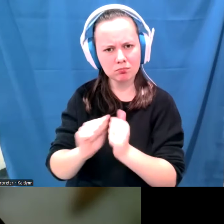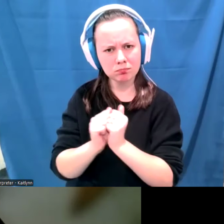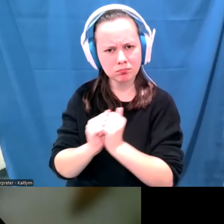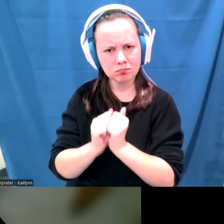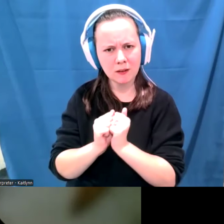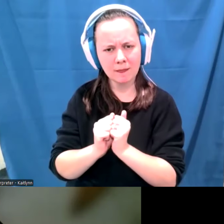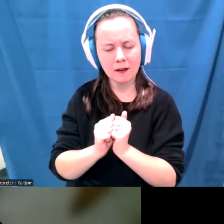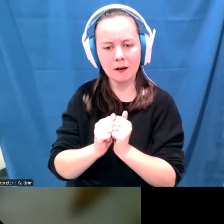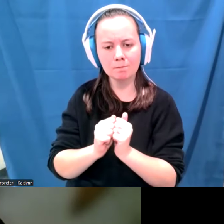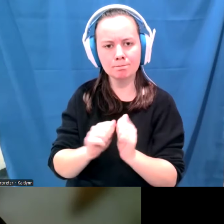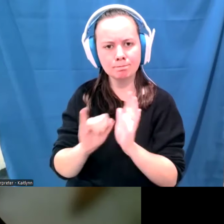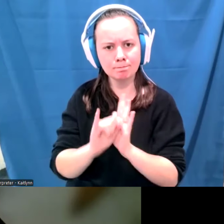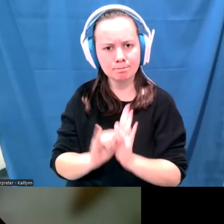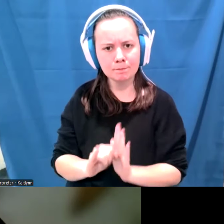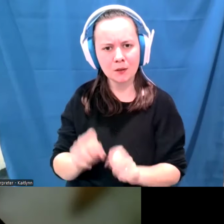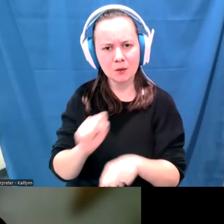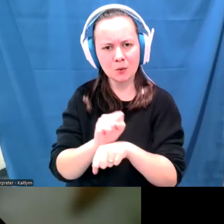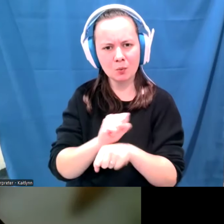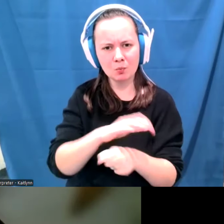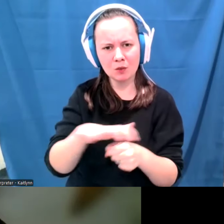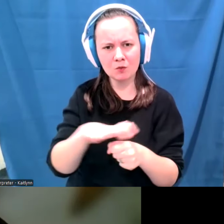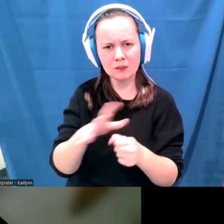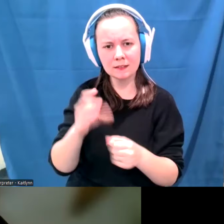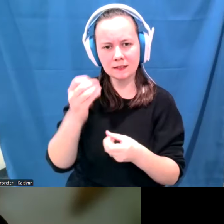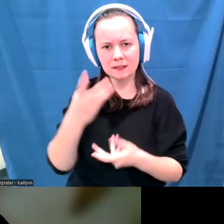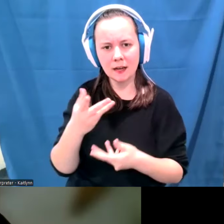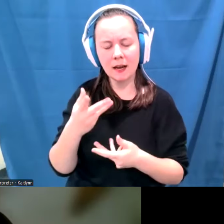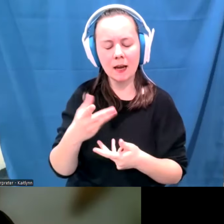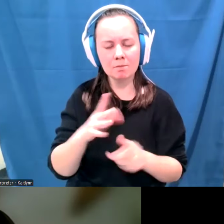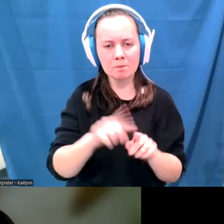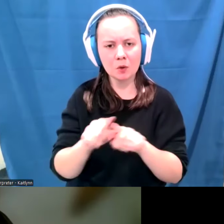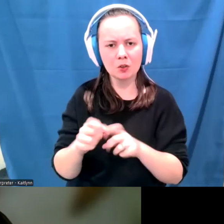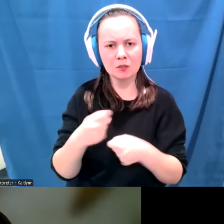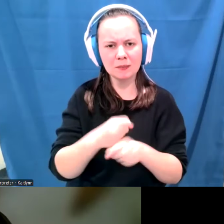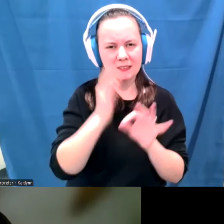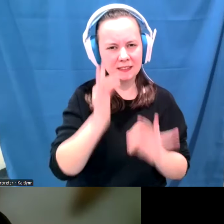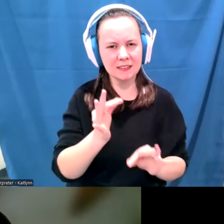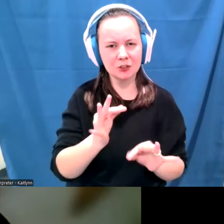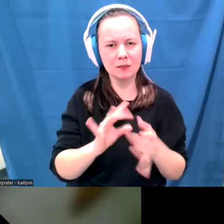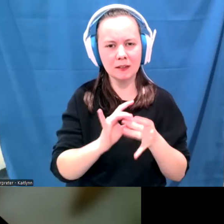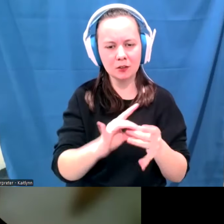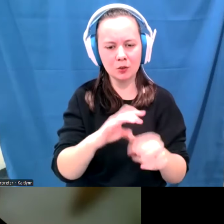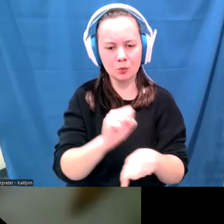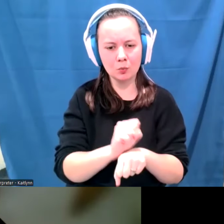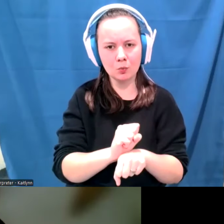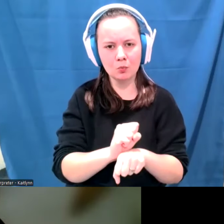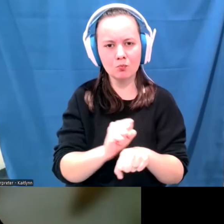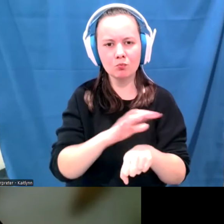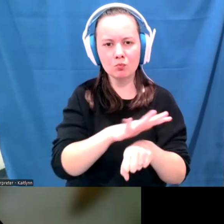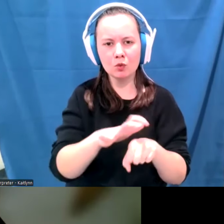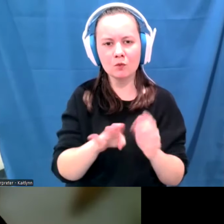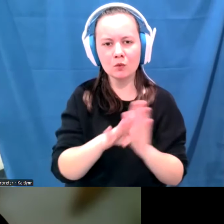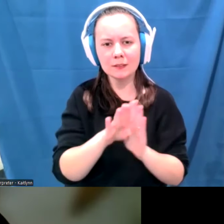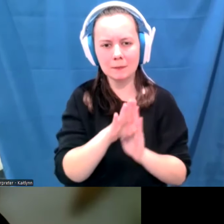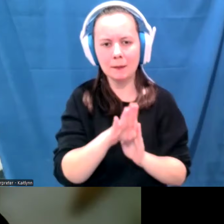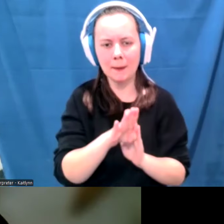workforce data, collect workforce data, and then make decisions around workforce development accordingly. And a few years ago,